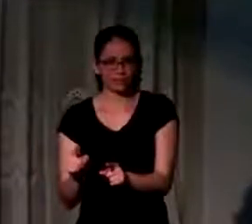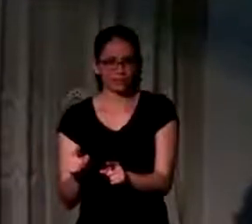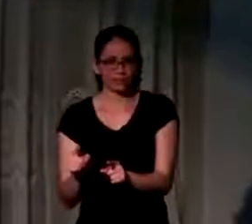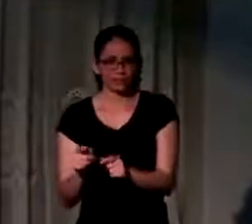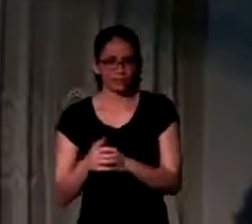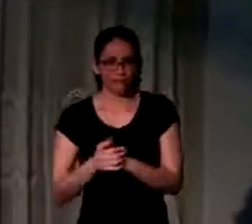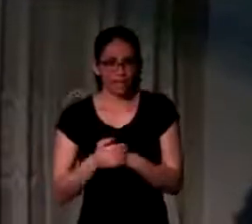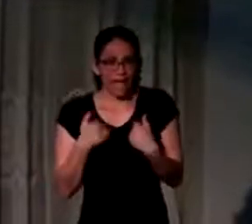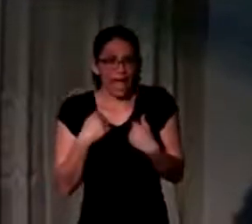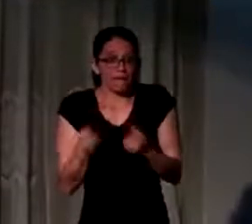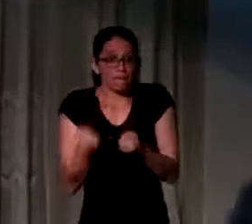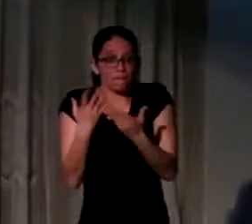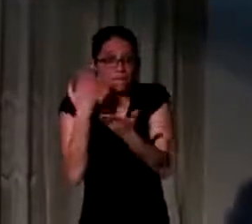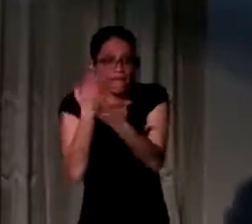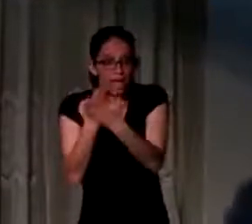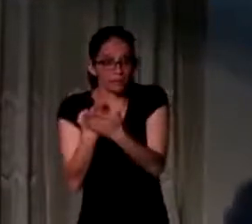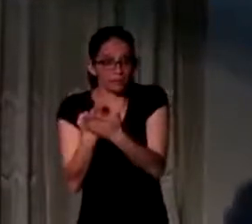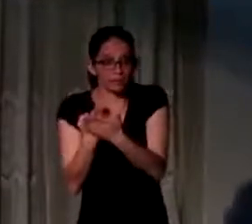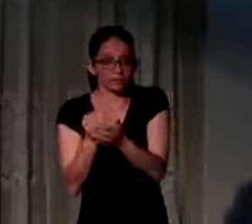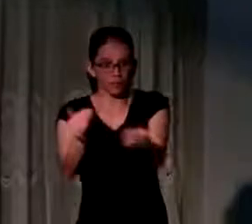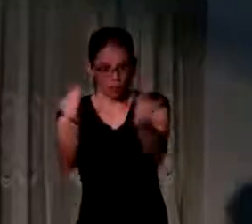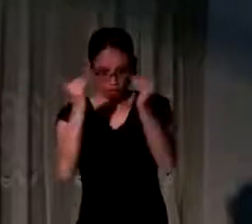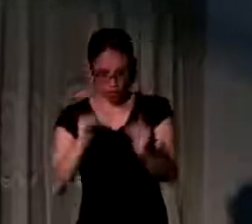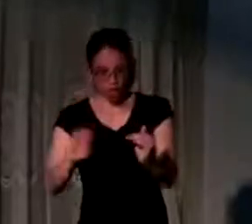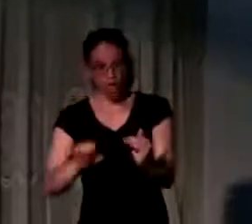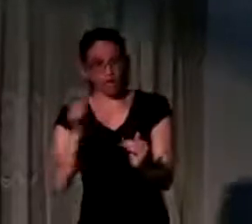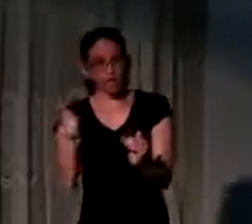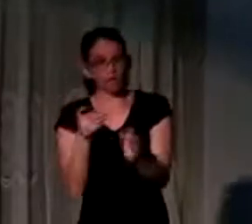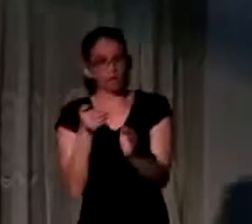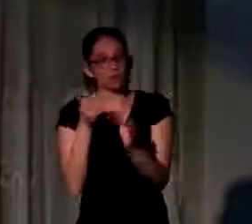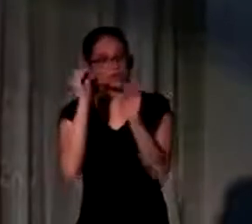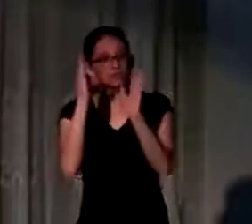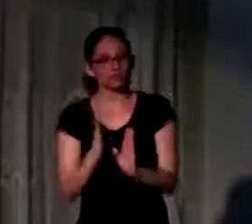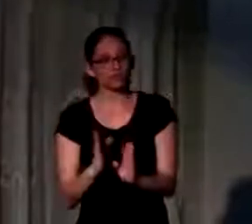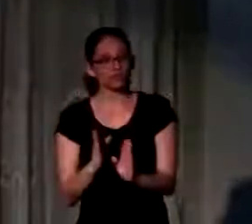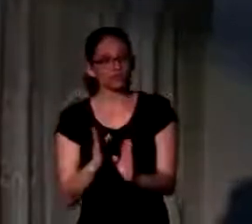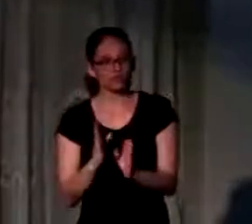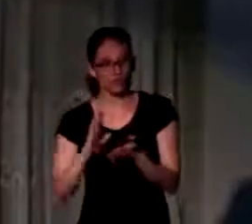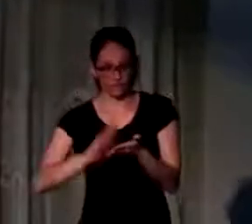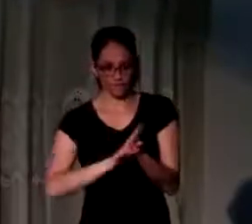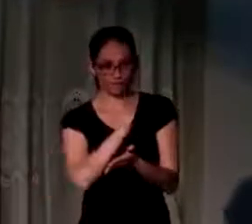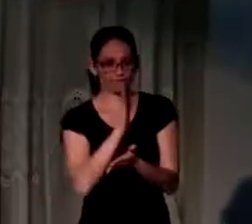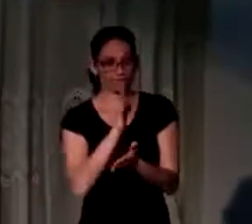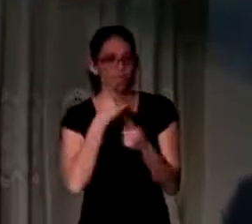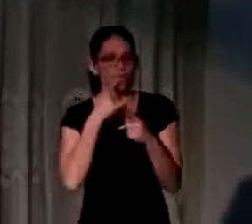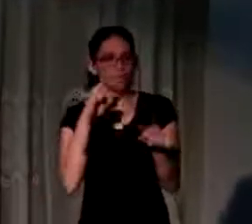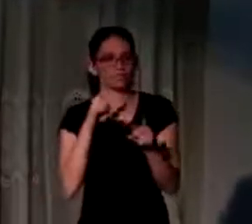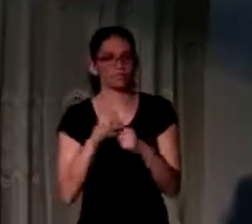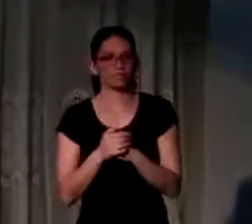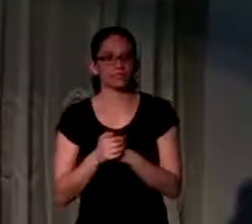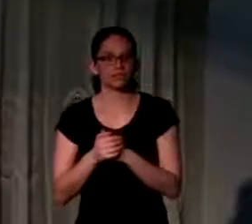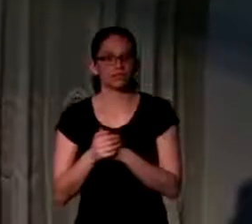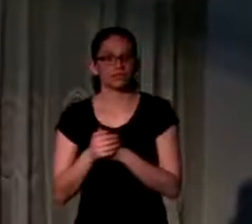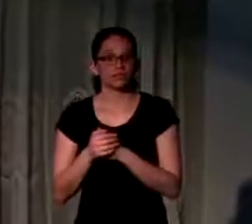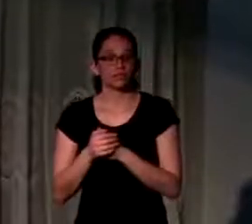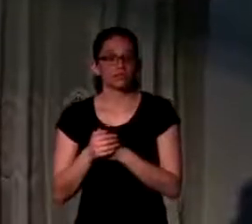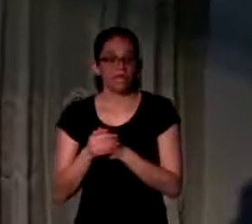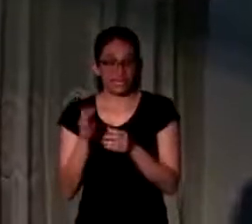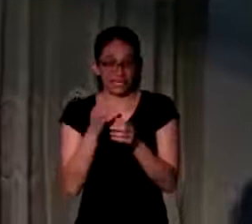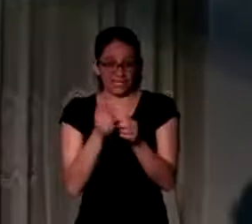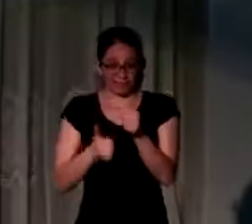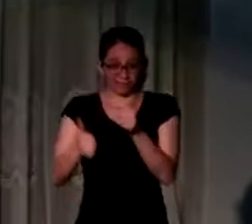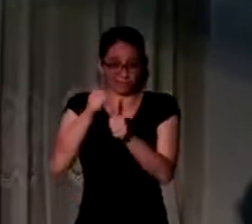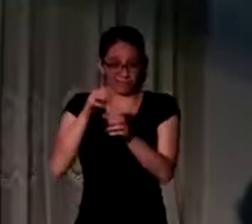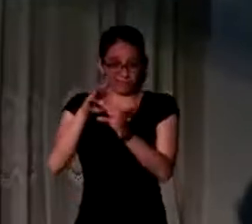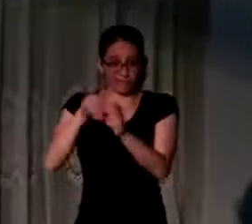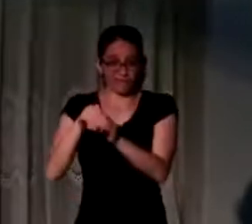Or you can ask Professor Thomas Arnold, the author of this volume called The History of Rome and the chair of modern history